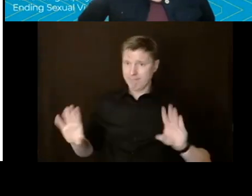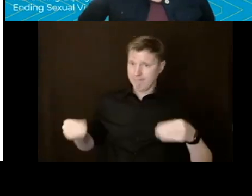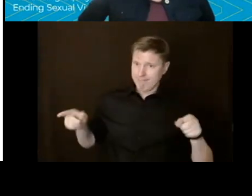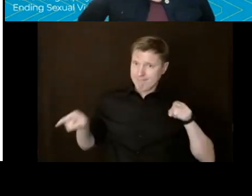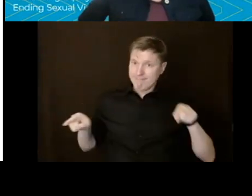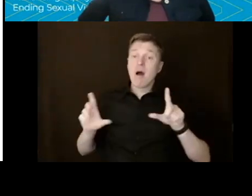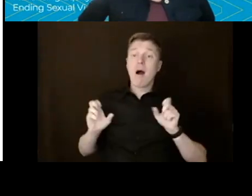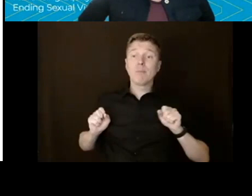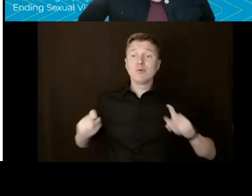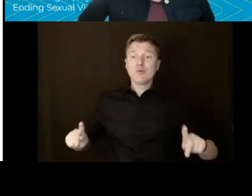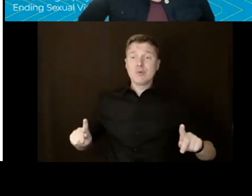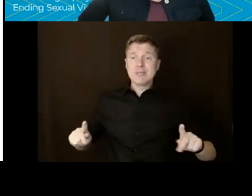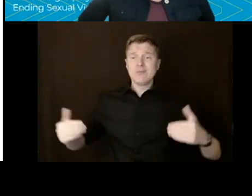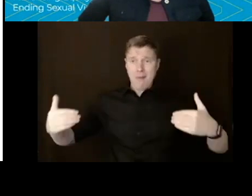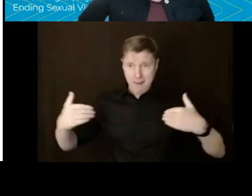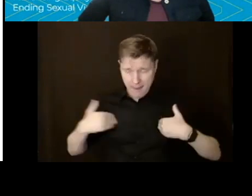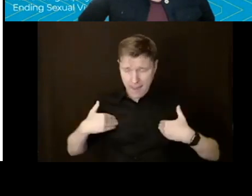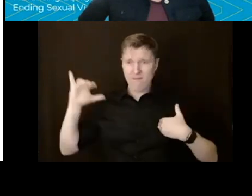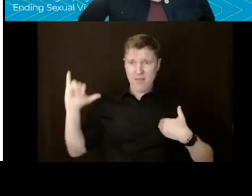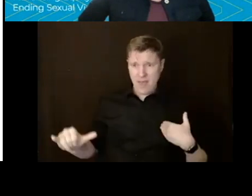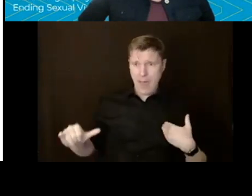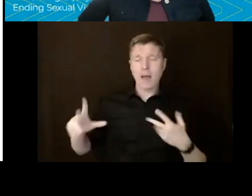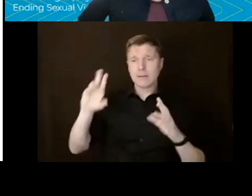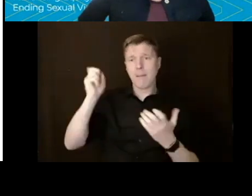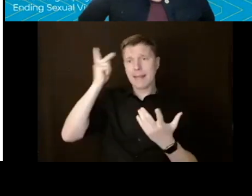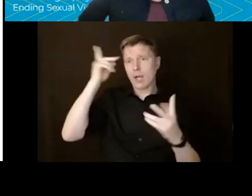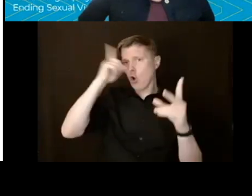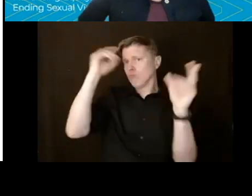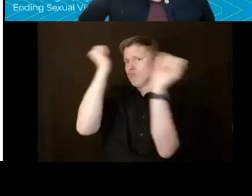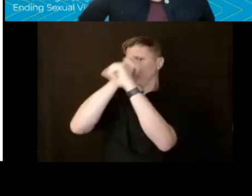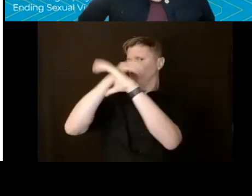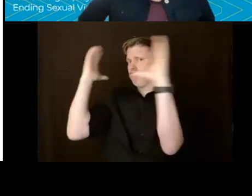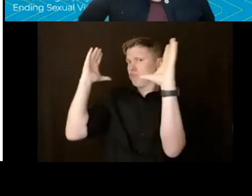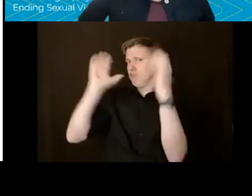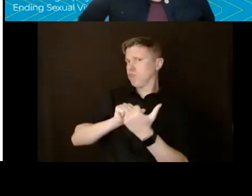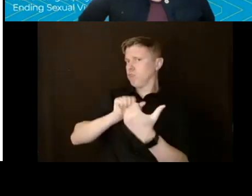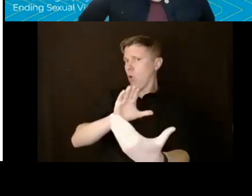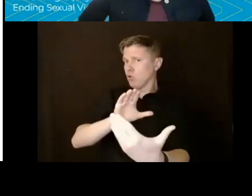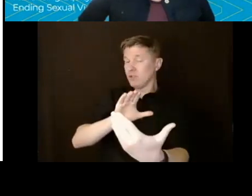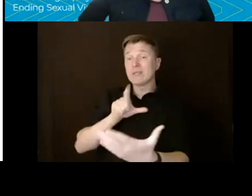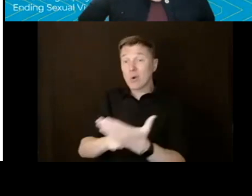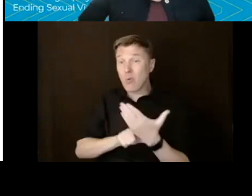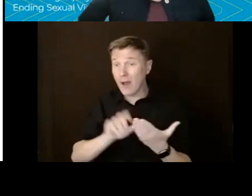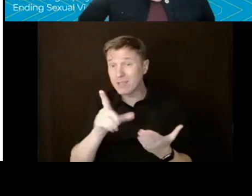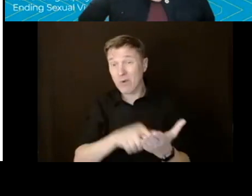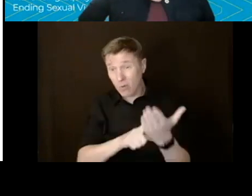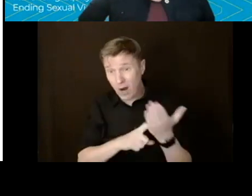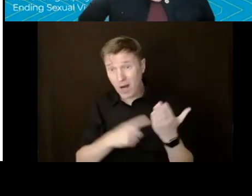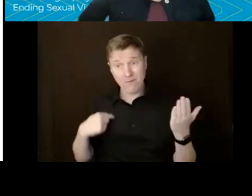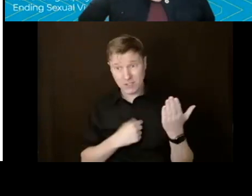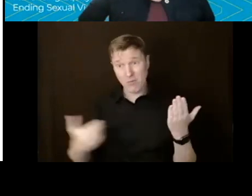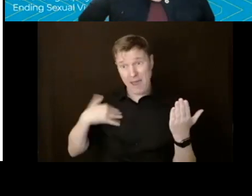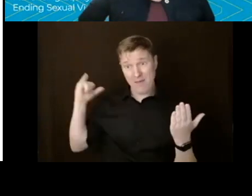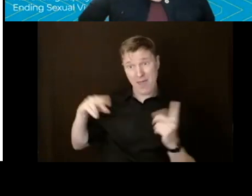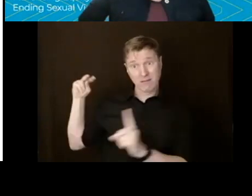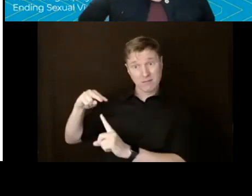to have the kind of political imagination that is required of us. It is required of us to have it in order